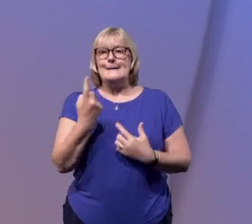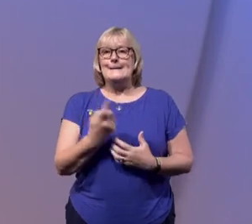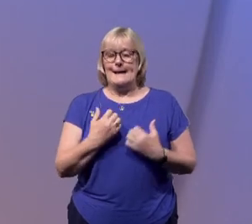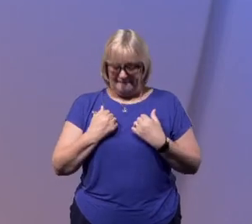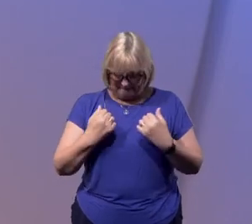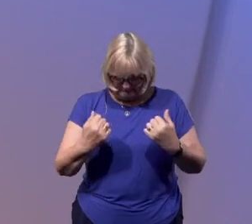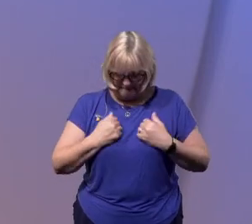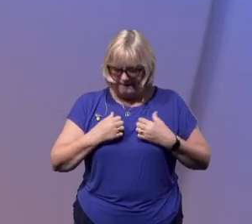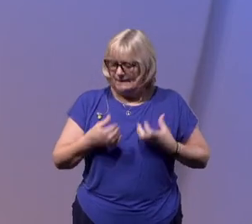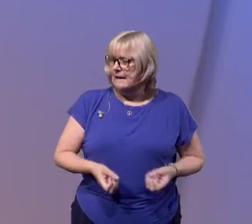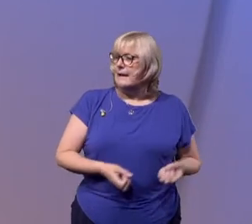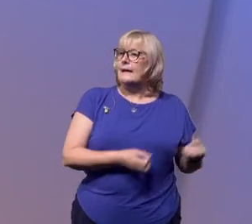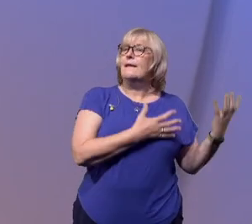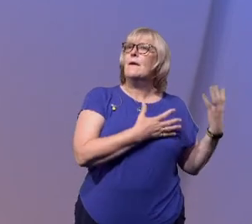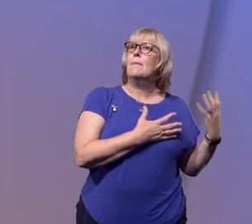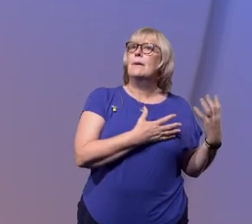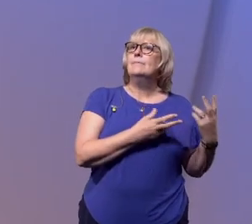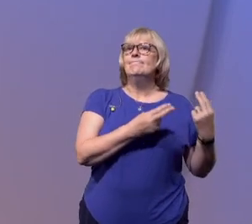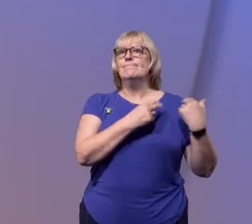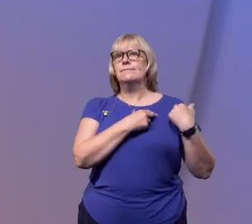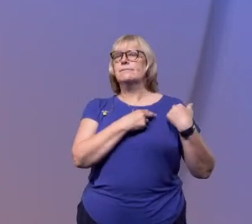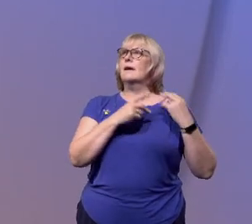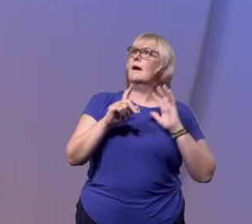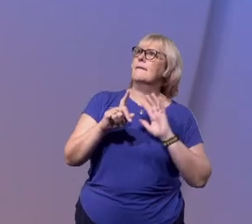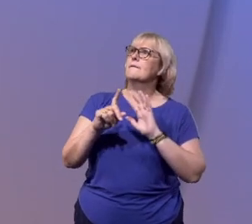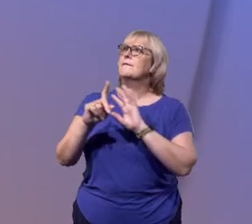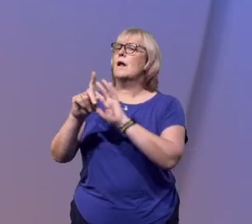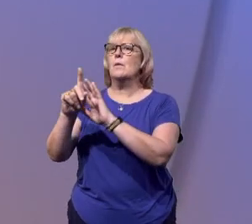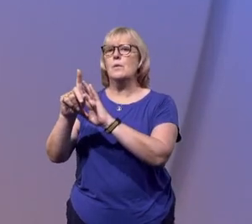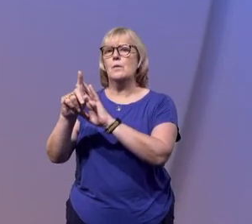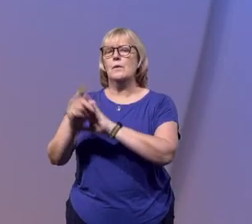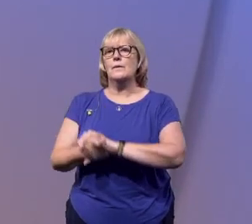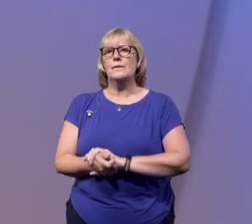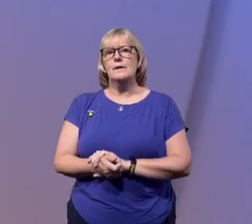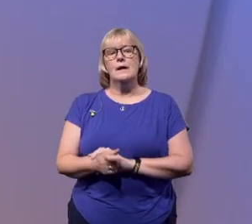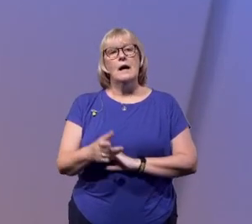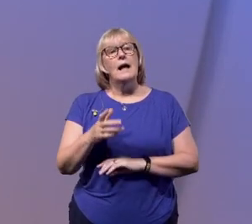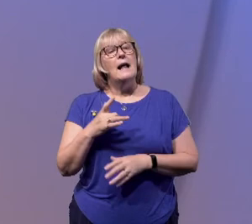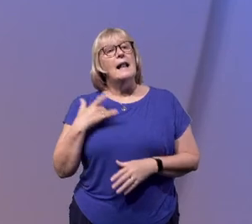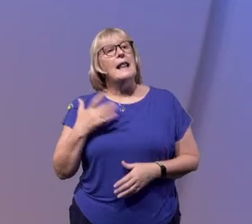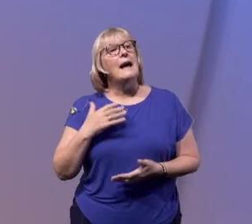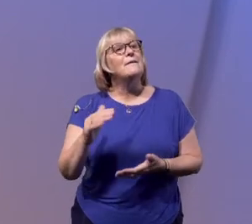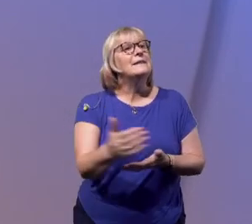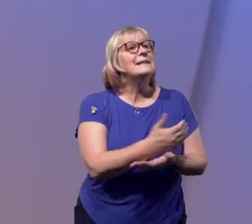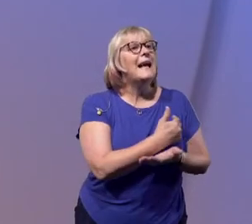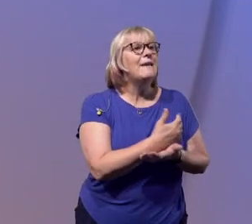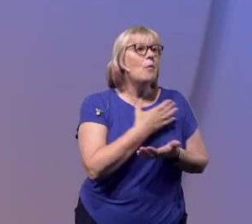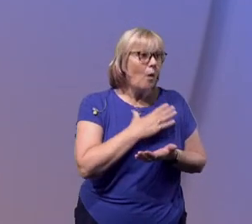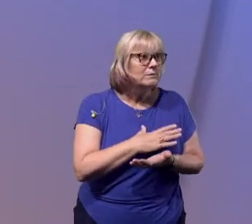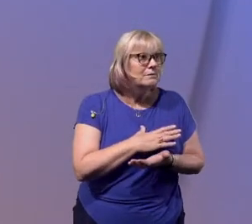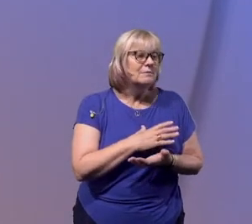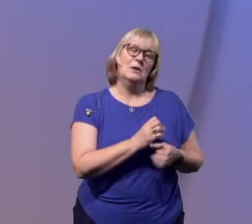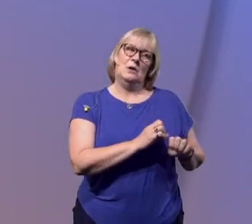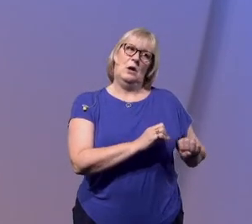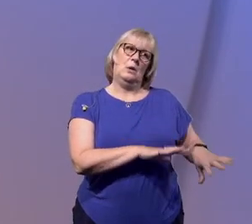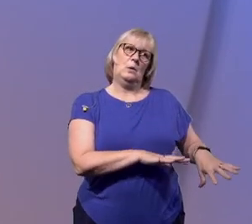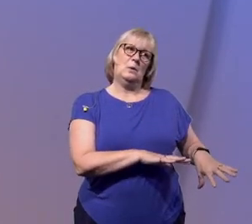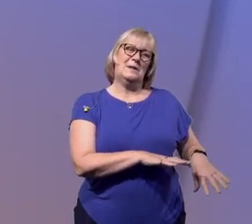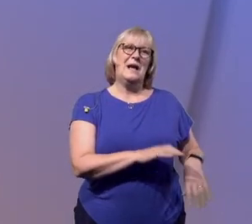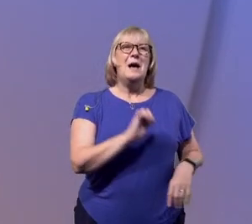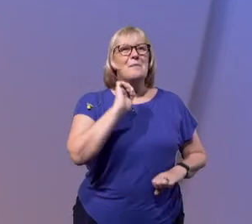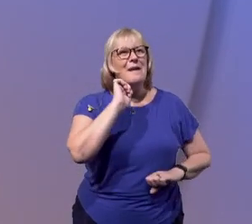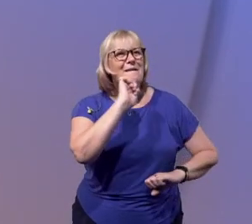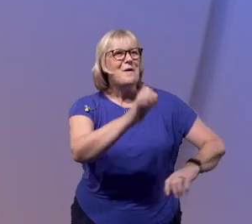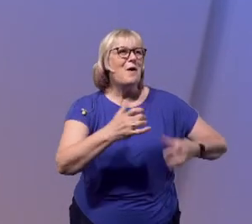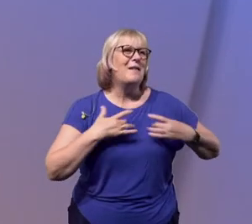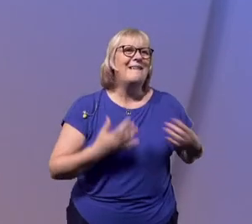up their cross and follow me. For whoever wants to save his life will lose it, but whoever loses their